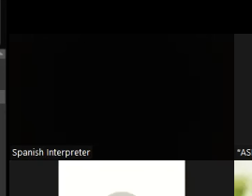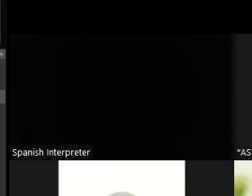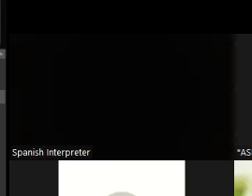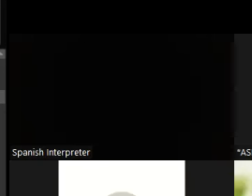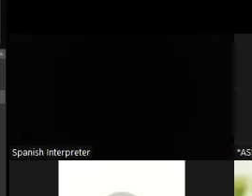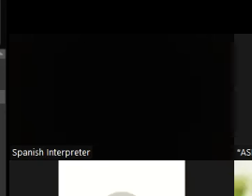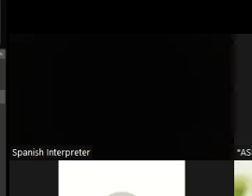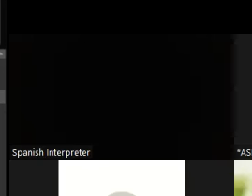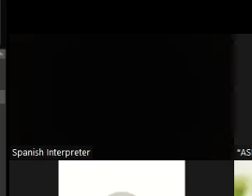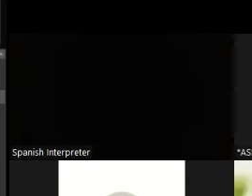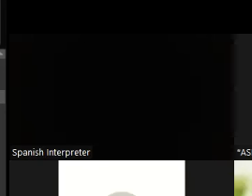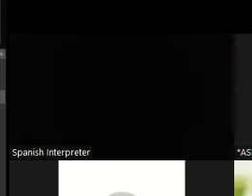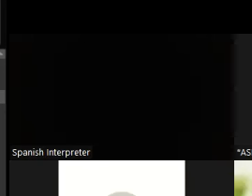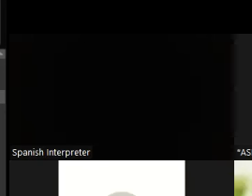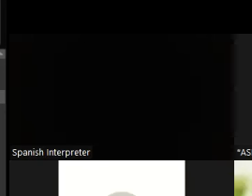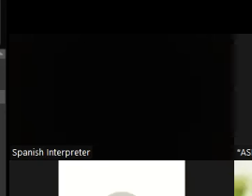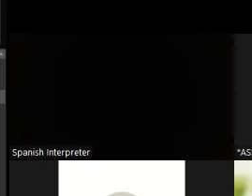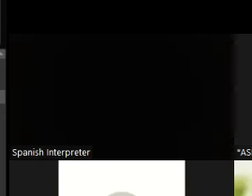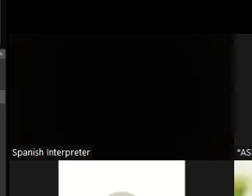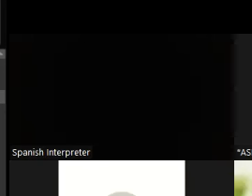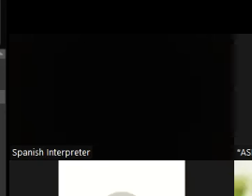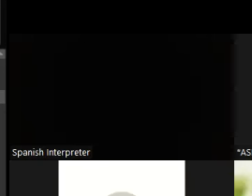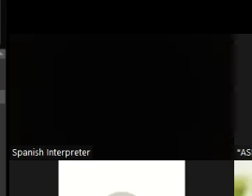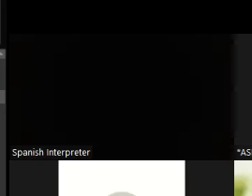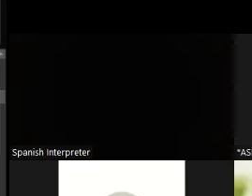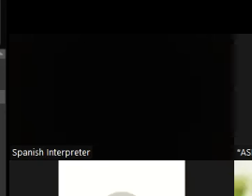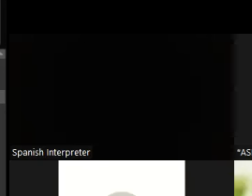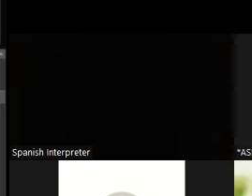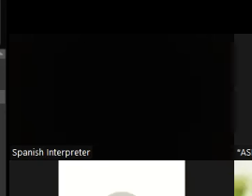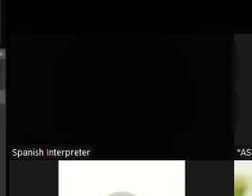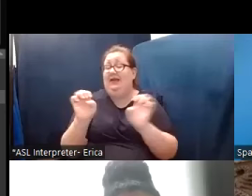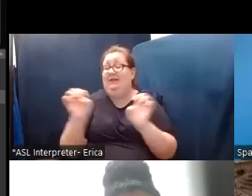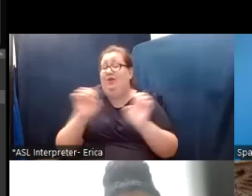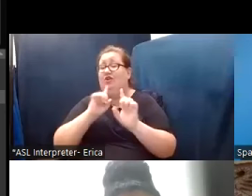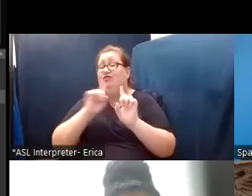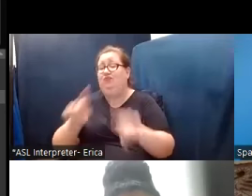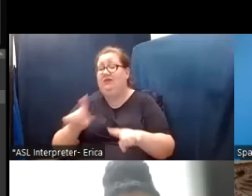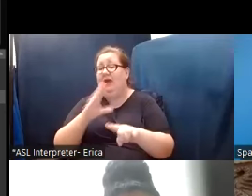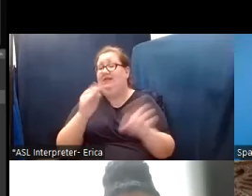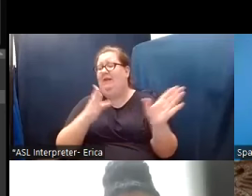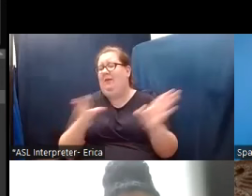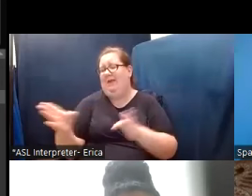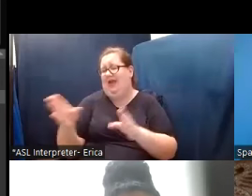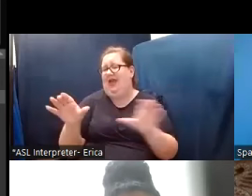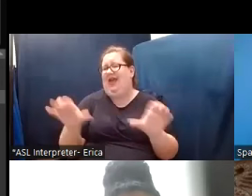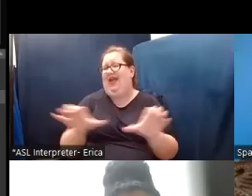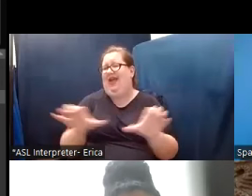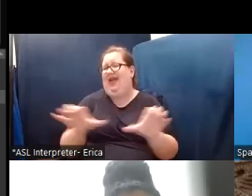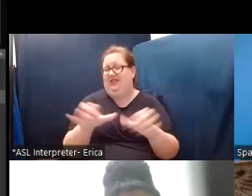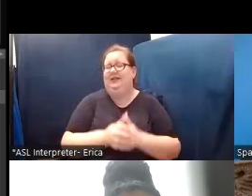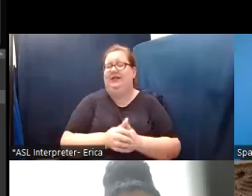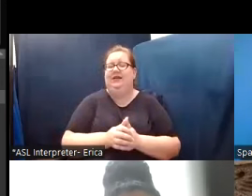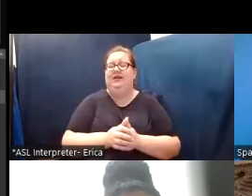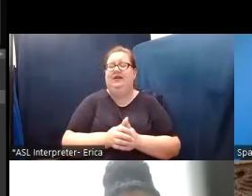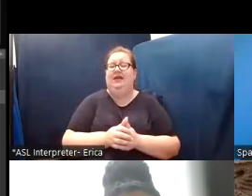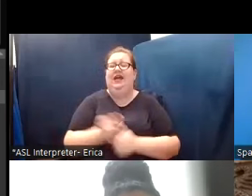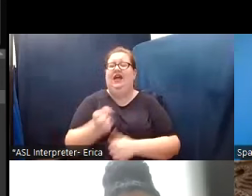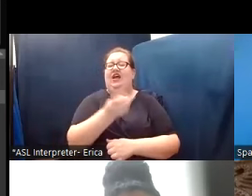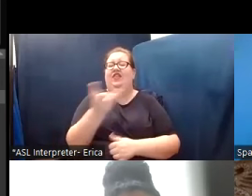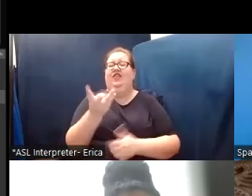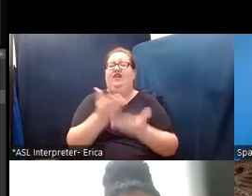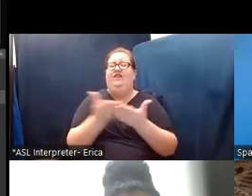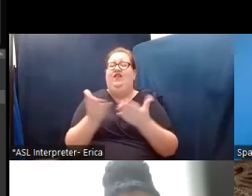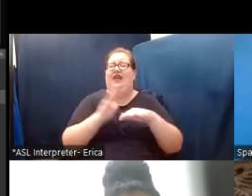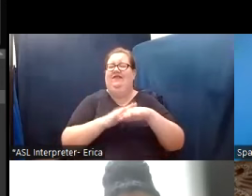municipalities, nonprofits, agencies to develop, and emergency response and preparedness actions. And there's a few things to flag about